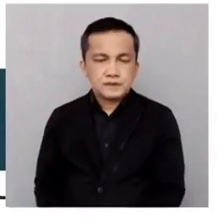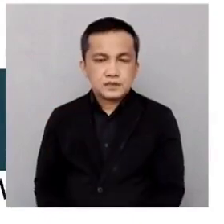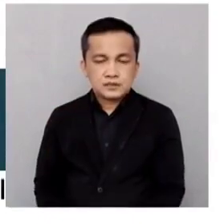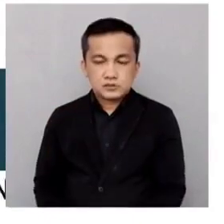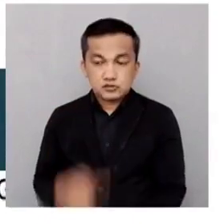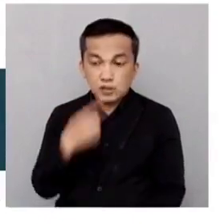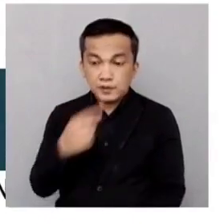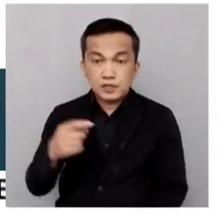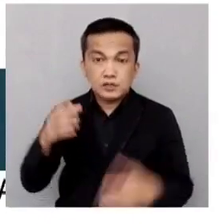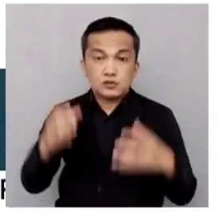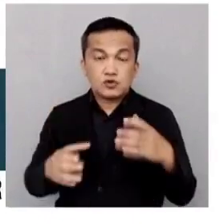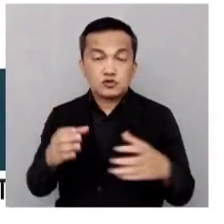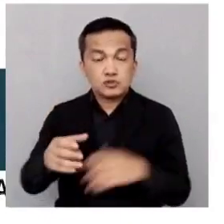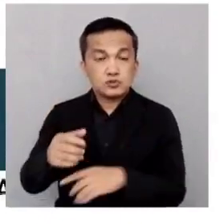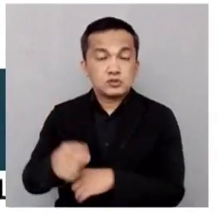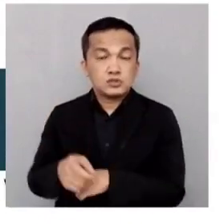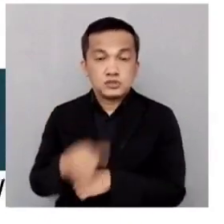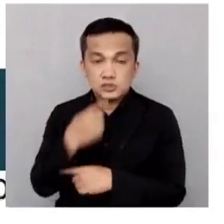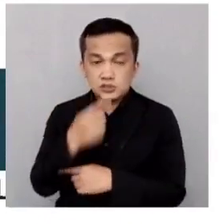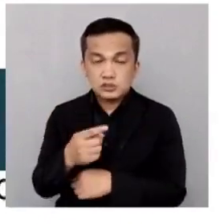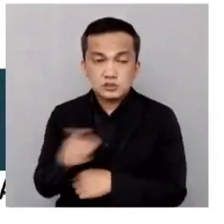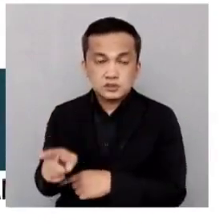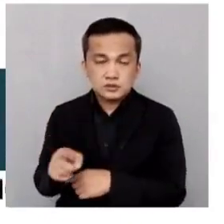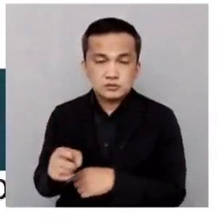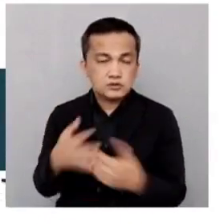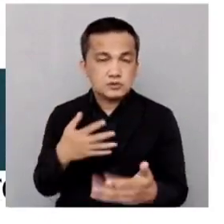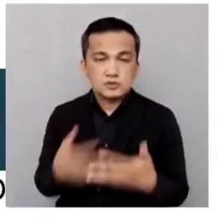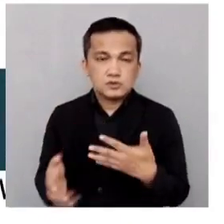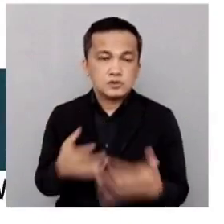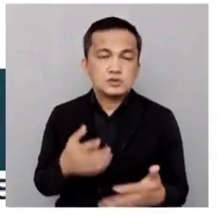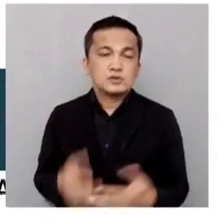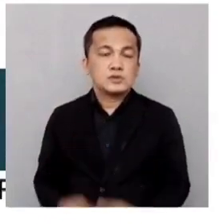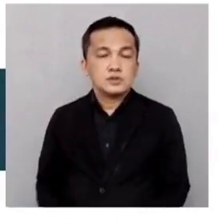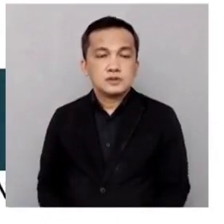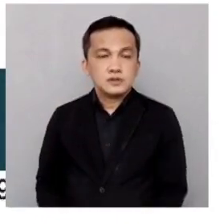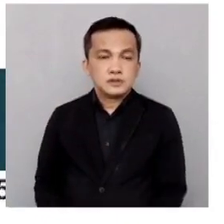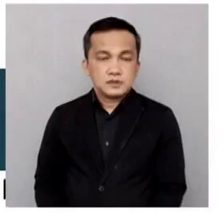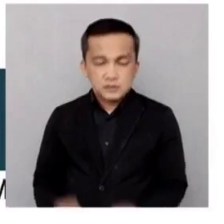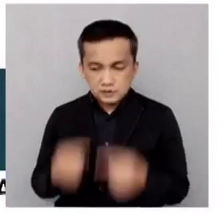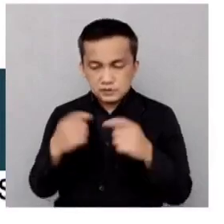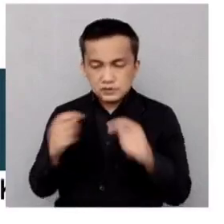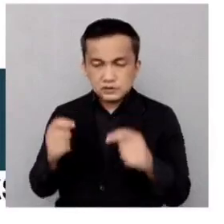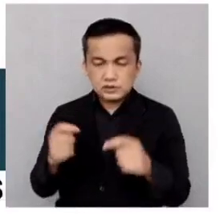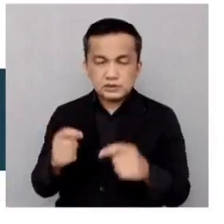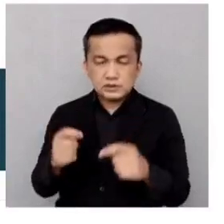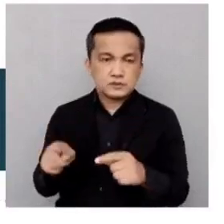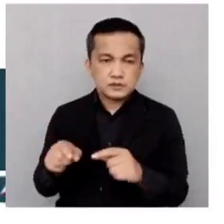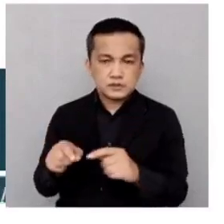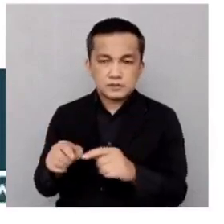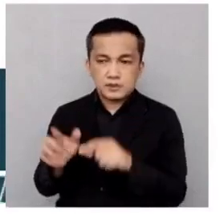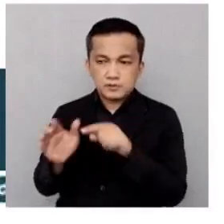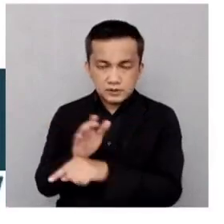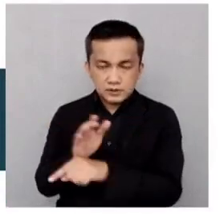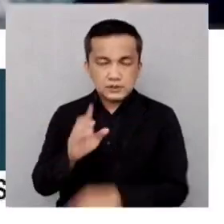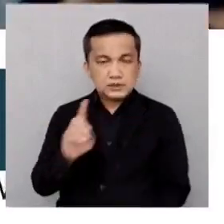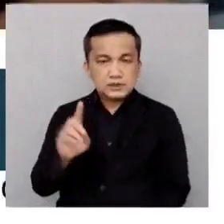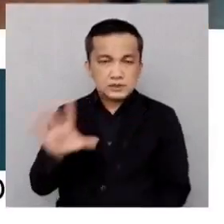that even despite the attempt on the life of Senator Dayo de